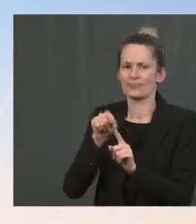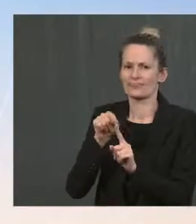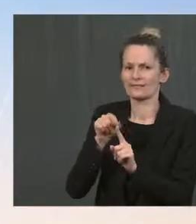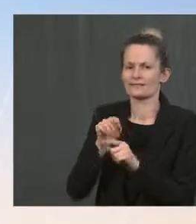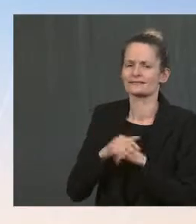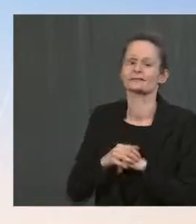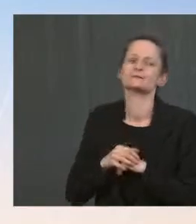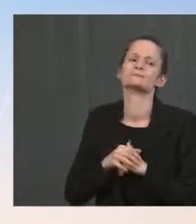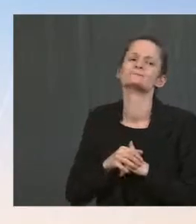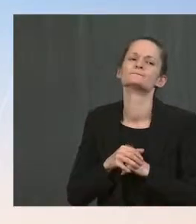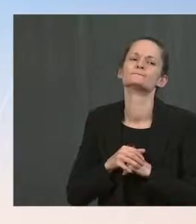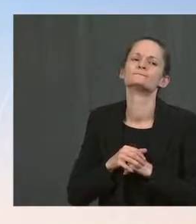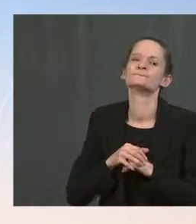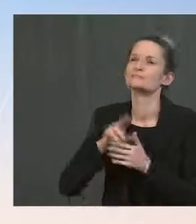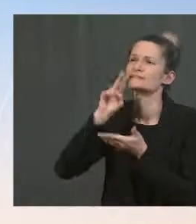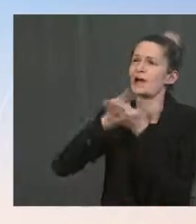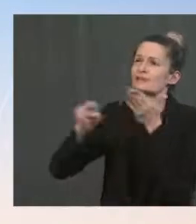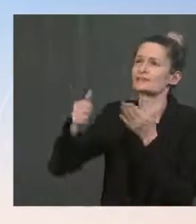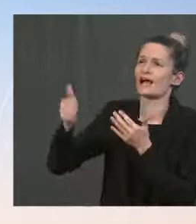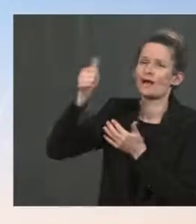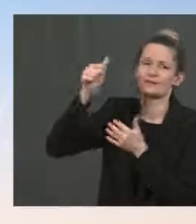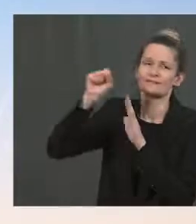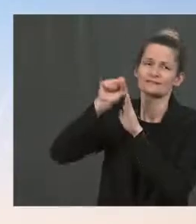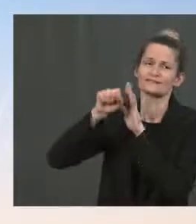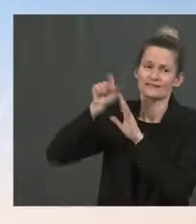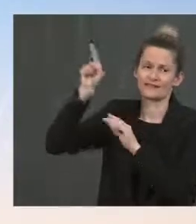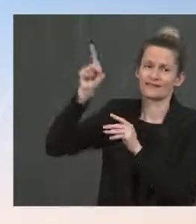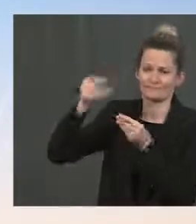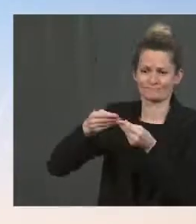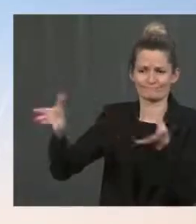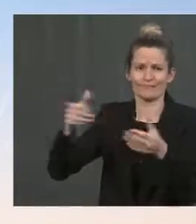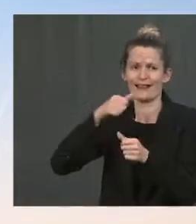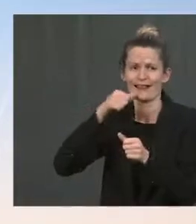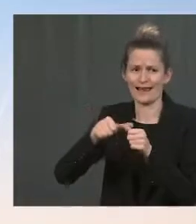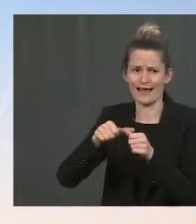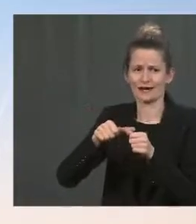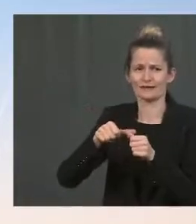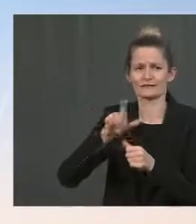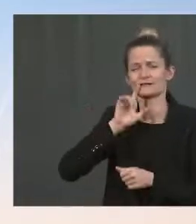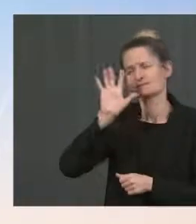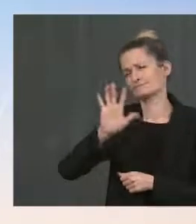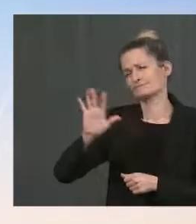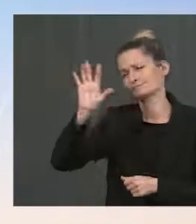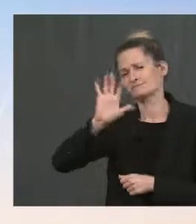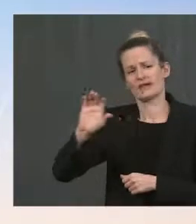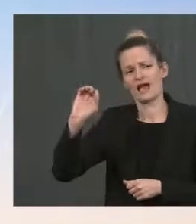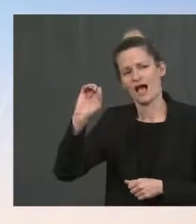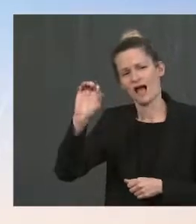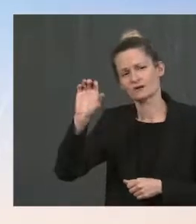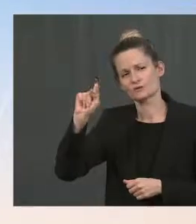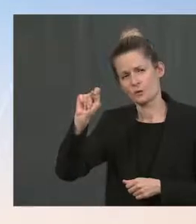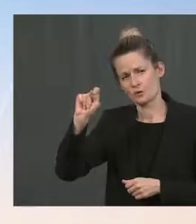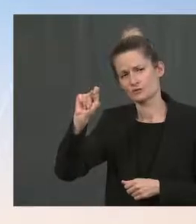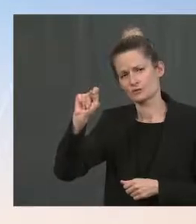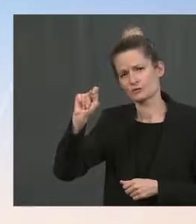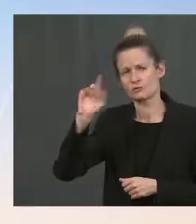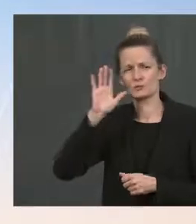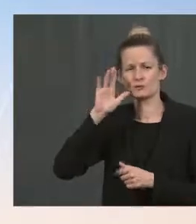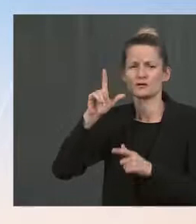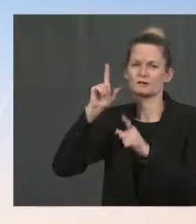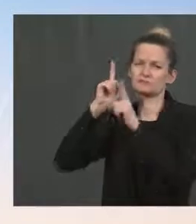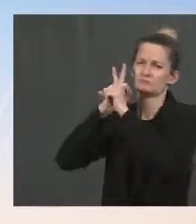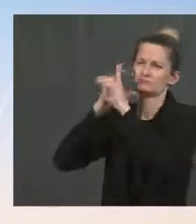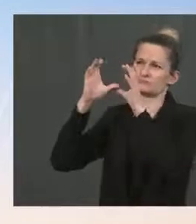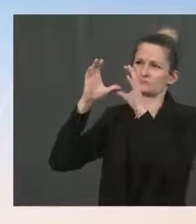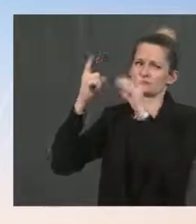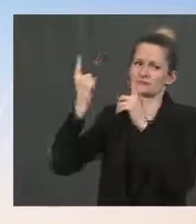the Secretary said that the extraordinary measures would run out sometime in October. Mm-hmm. Is it the White House's wish, is it the White House's expectation that Congress will act